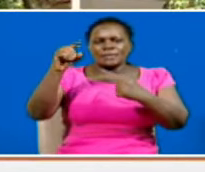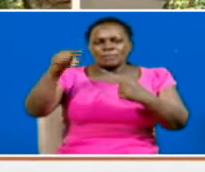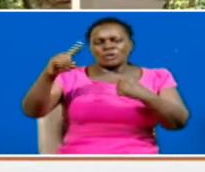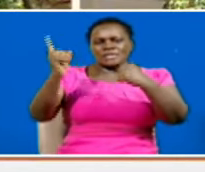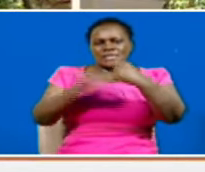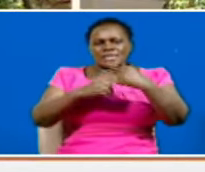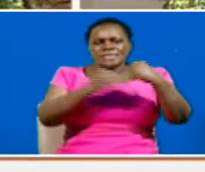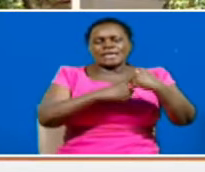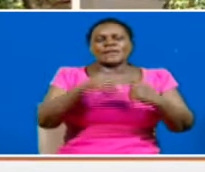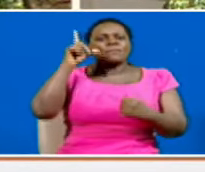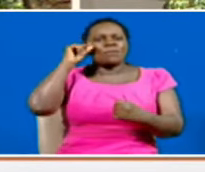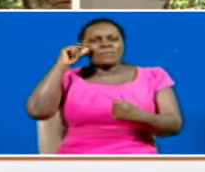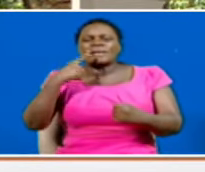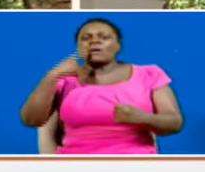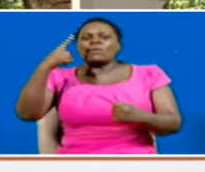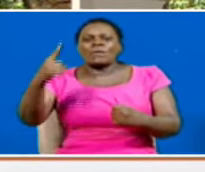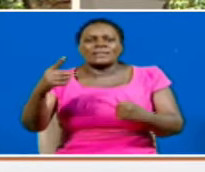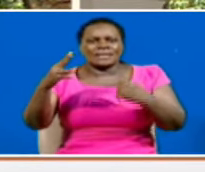190.66 in Mombasa,